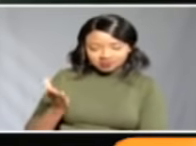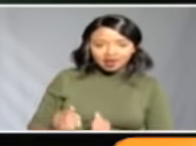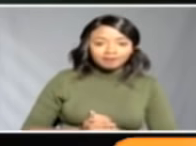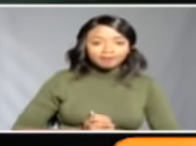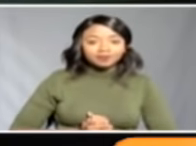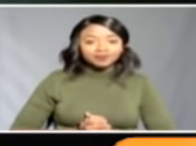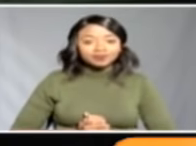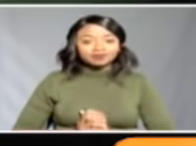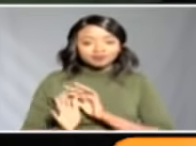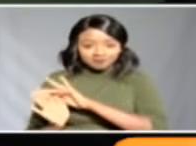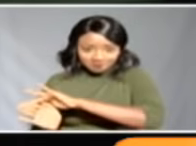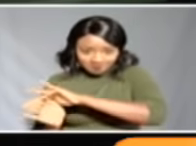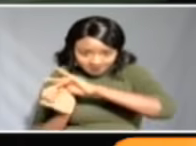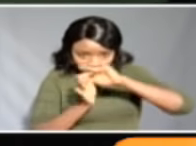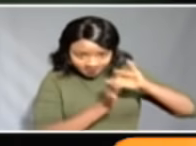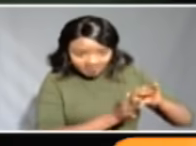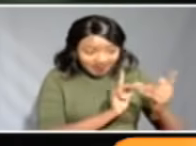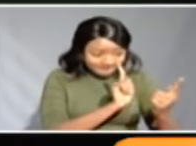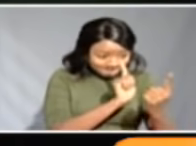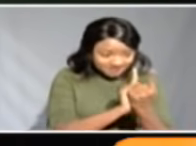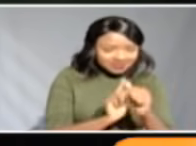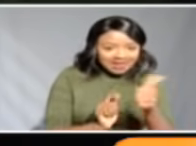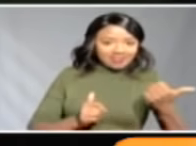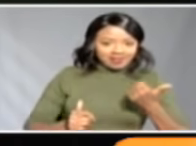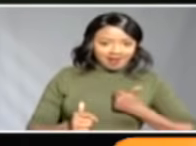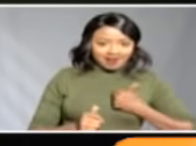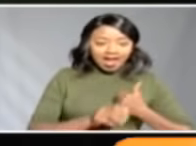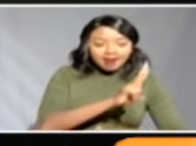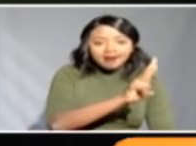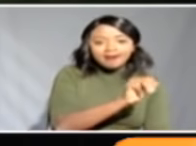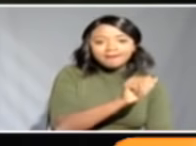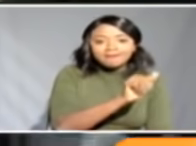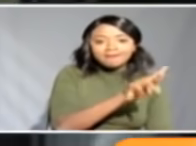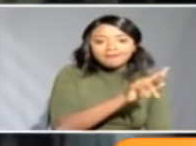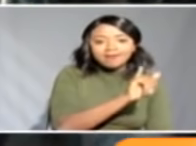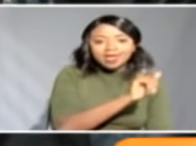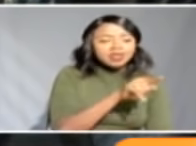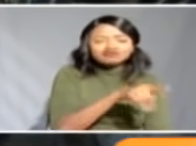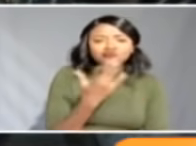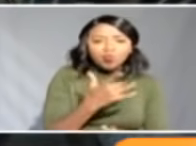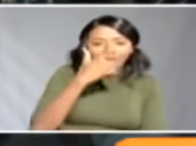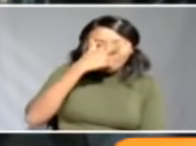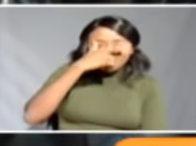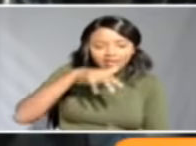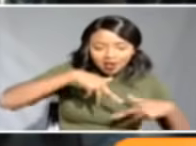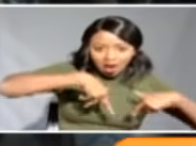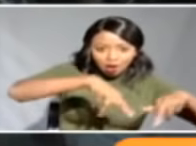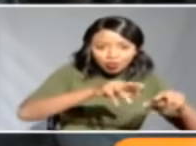Again, I meet with Mary, not her real name, along Thika Road. She's